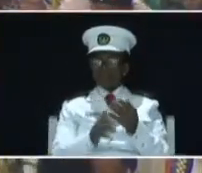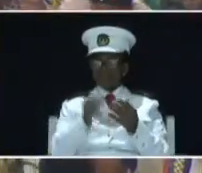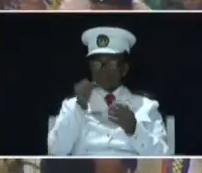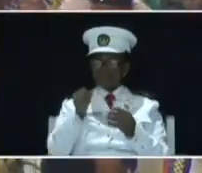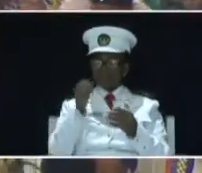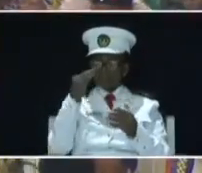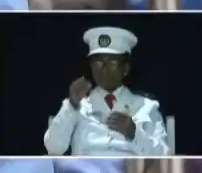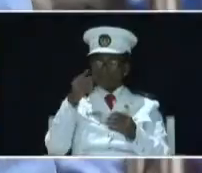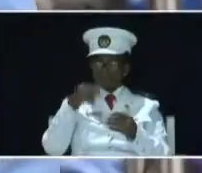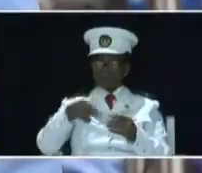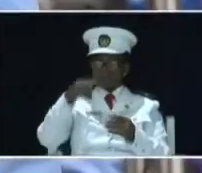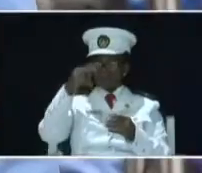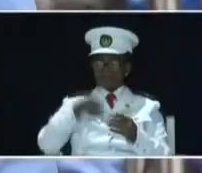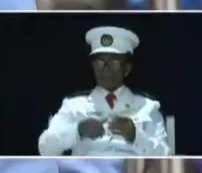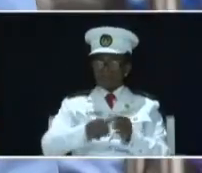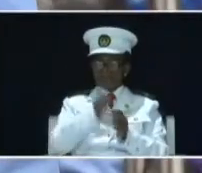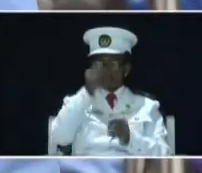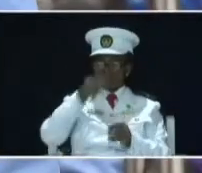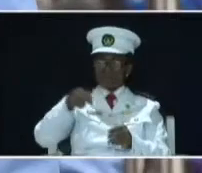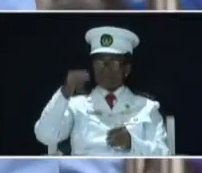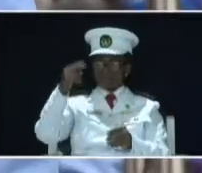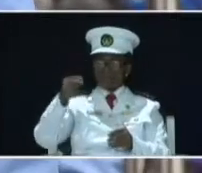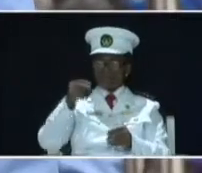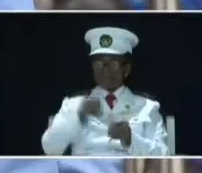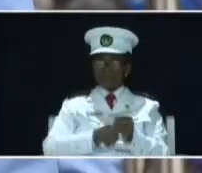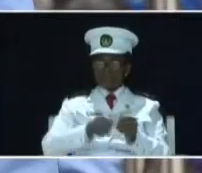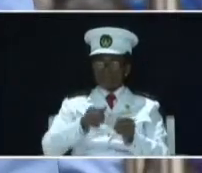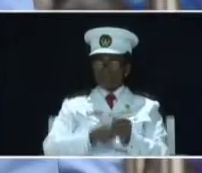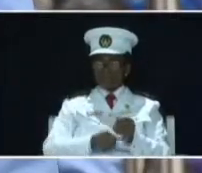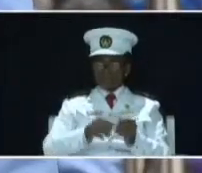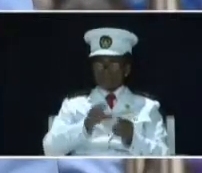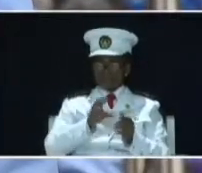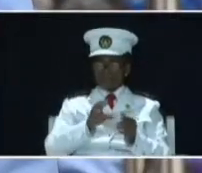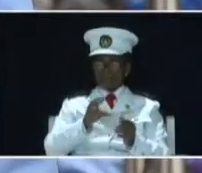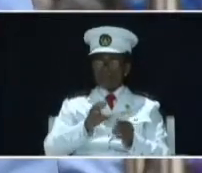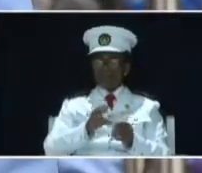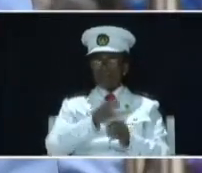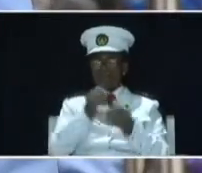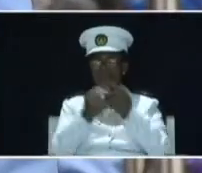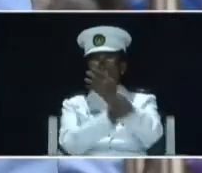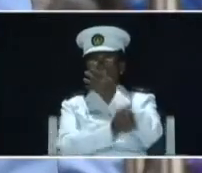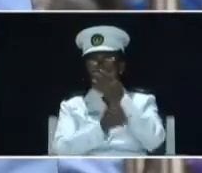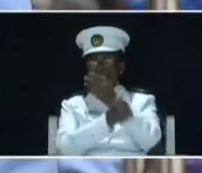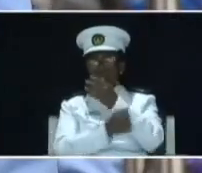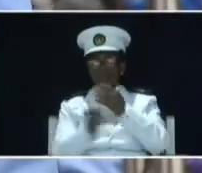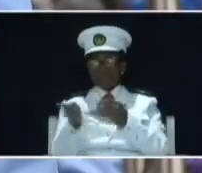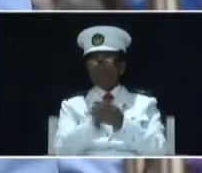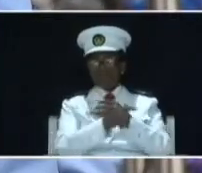Then in every company, you have the people we call the staff.